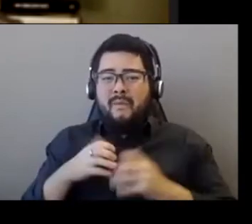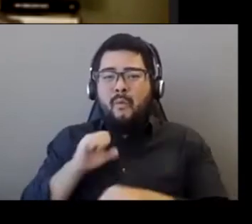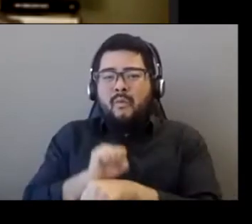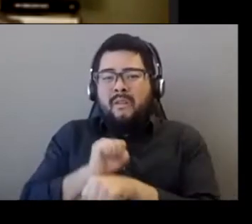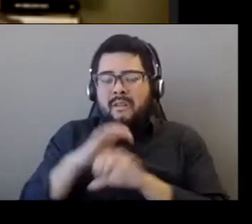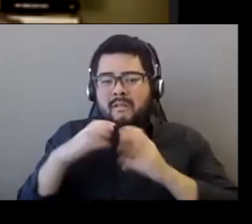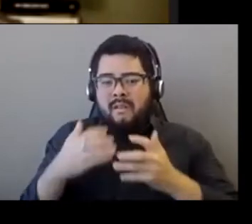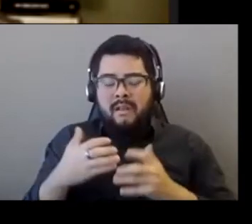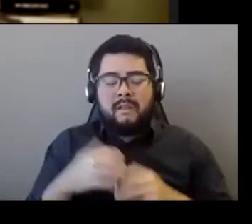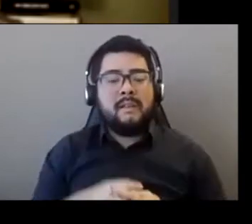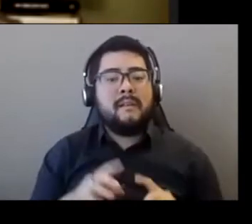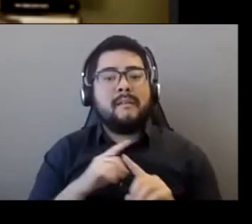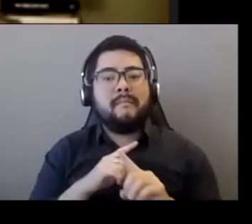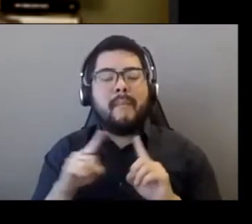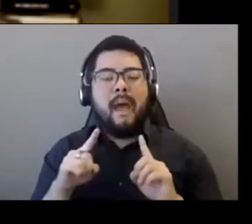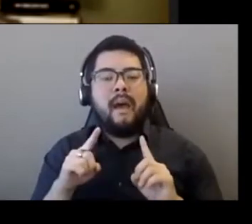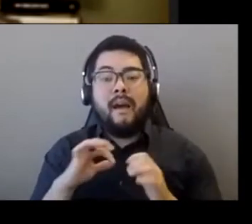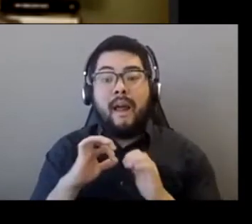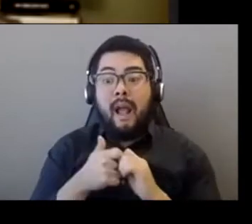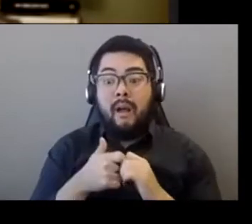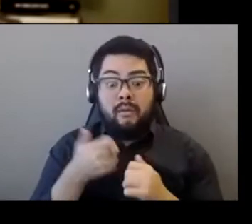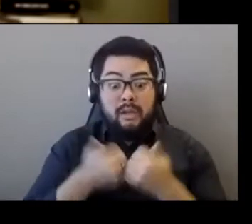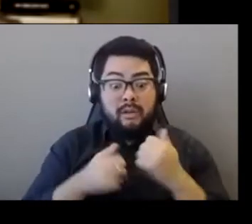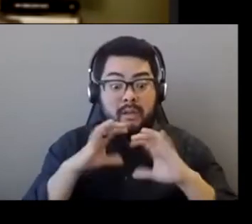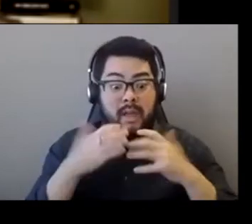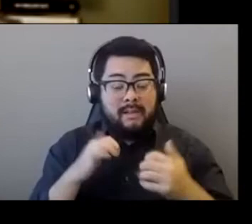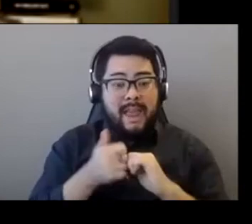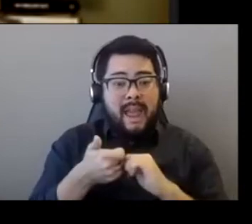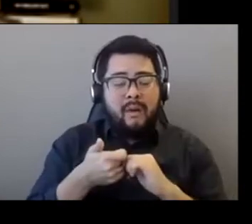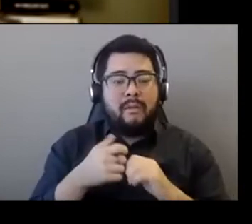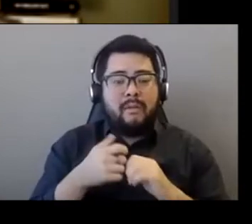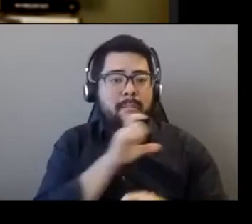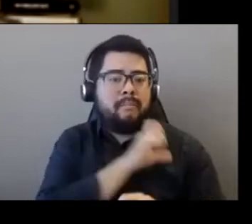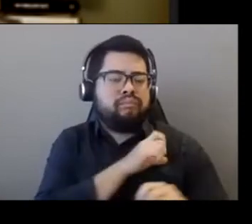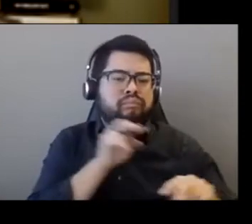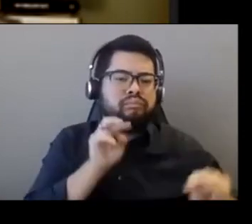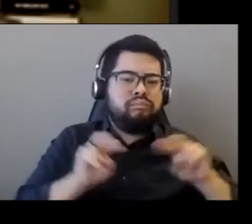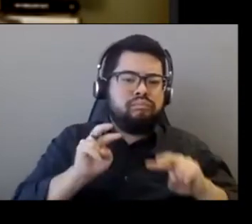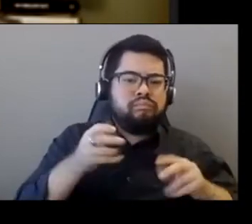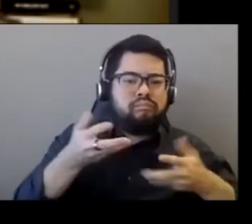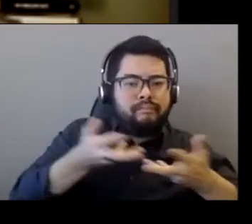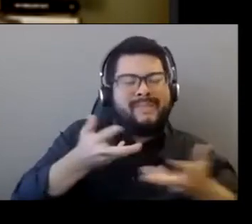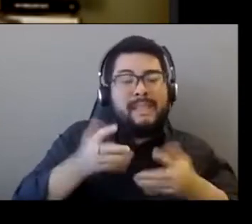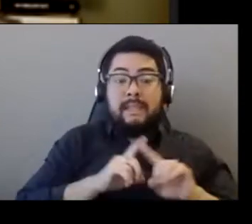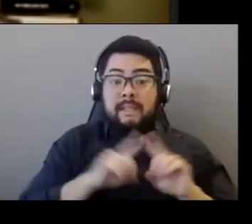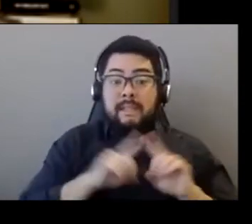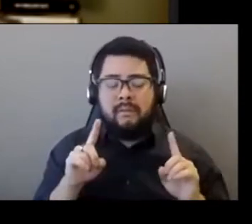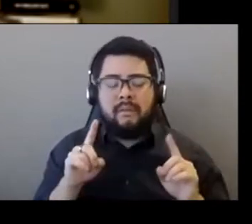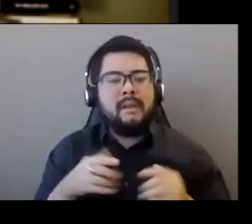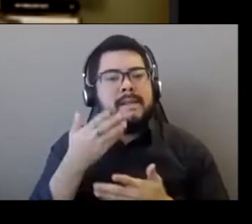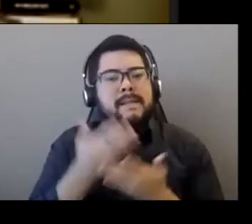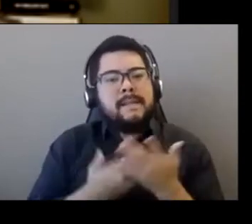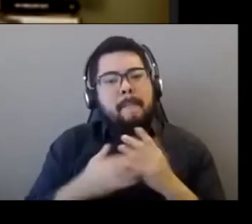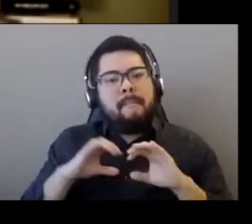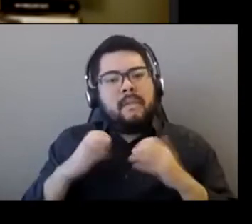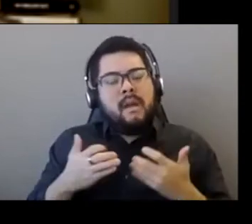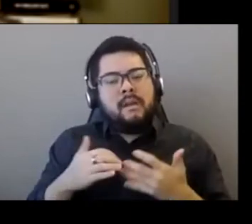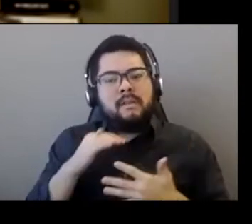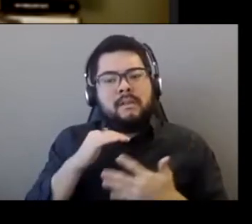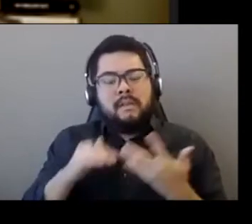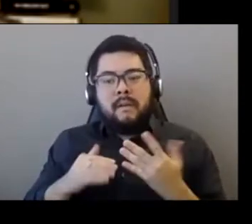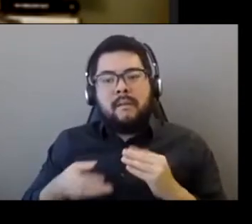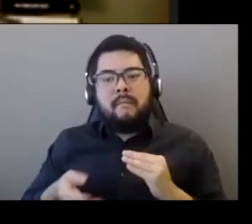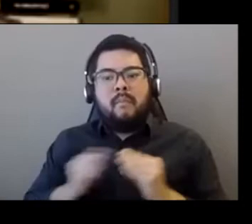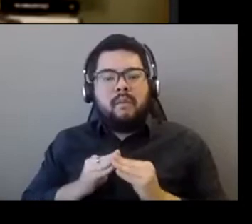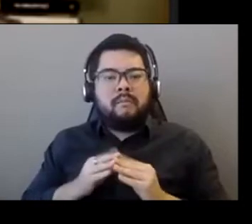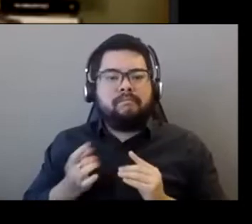classes are treated by the police in the United States. I mean, there's a vicious attack at certain classes of